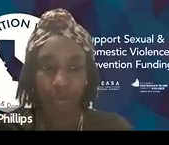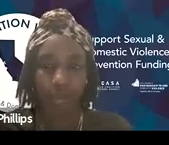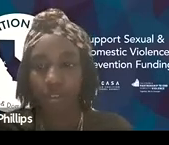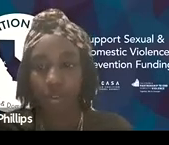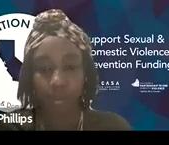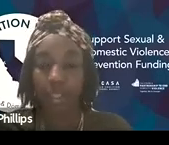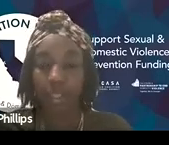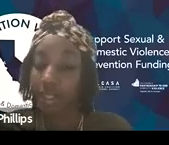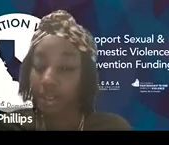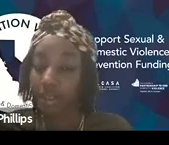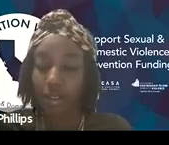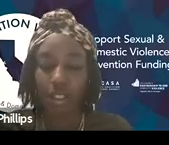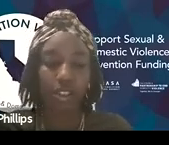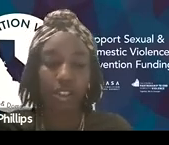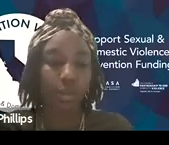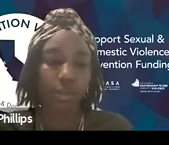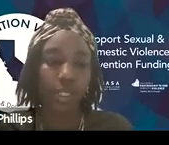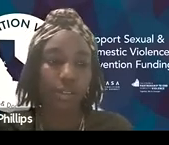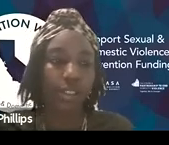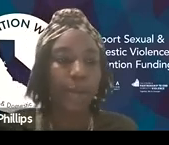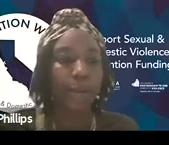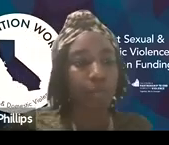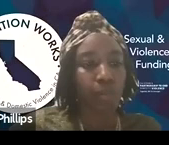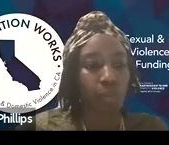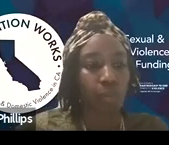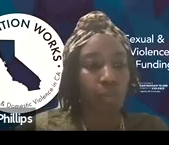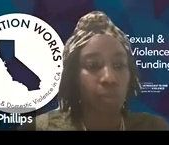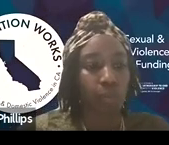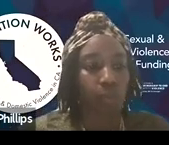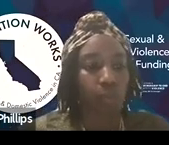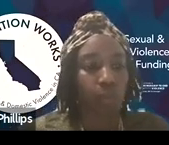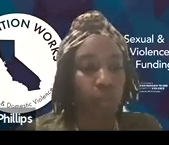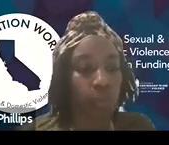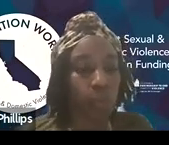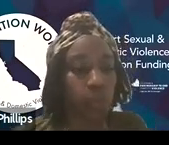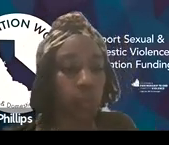able to unmute folks. But I think folks can also unmute themselves.